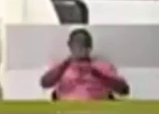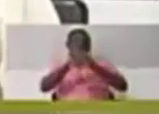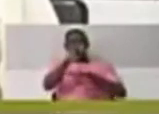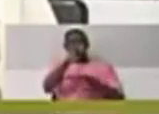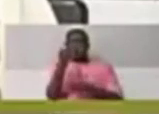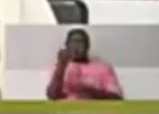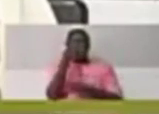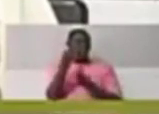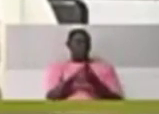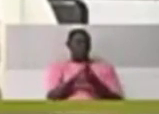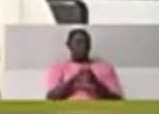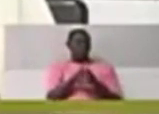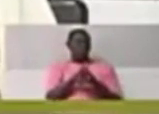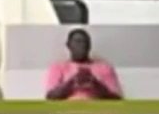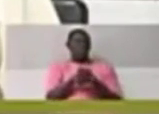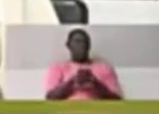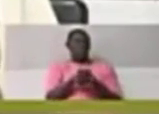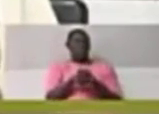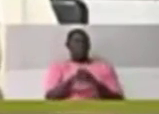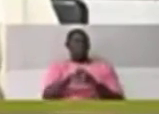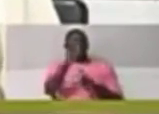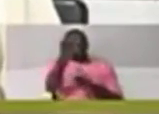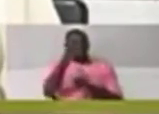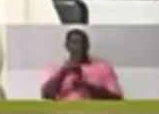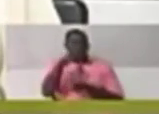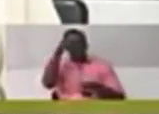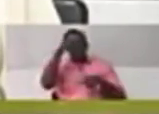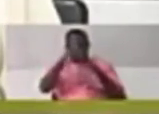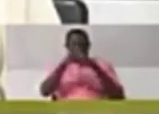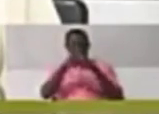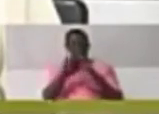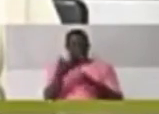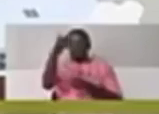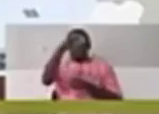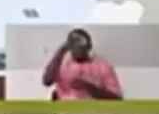I can remember that I have visitors.